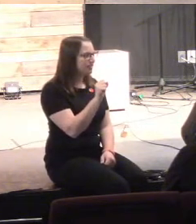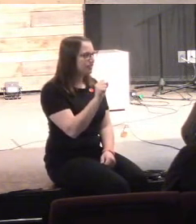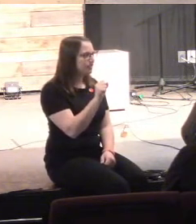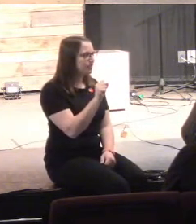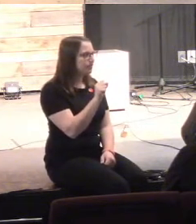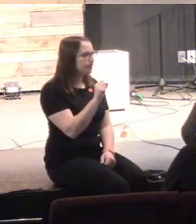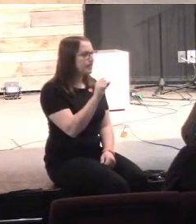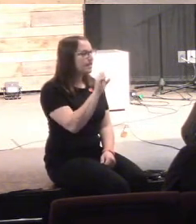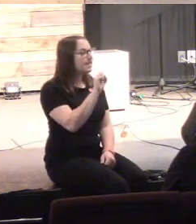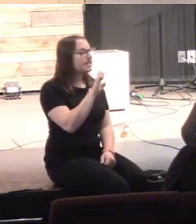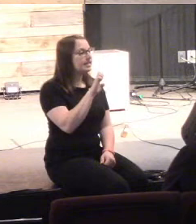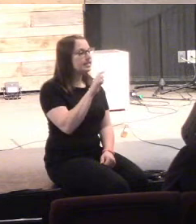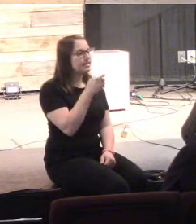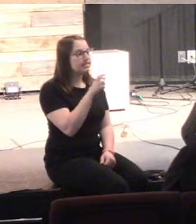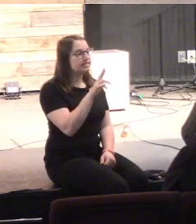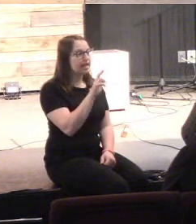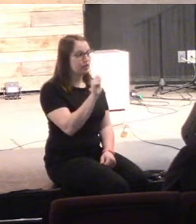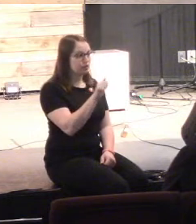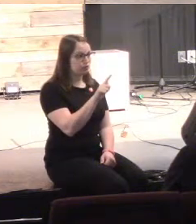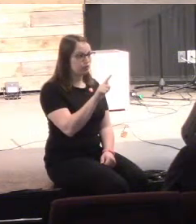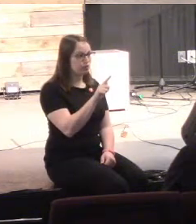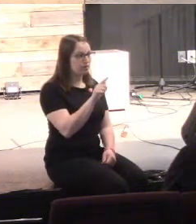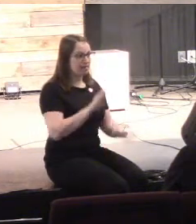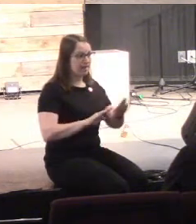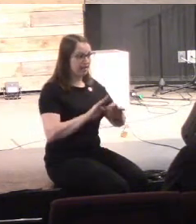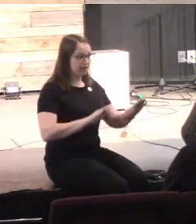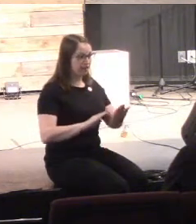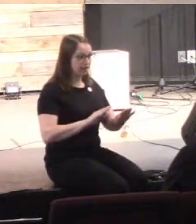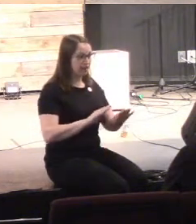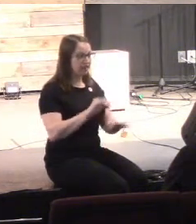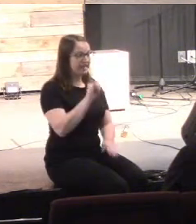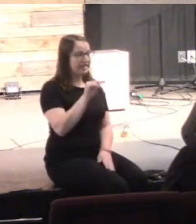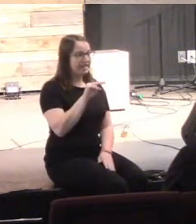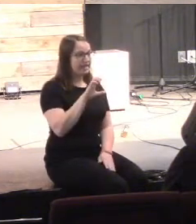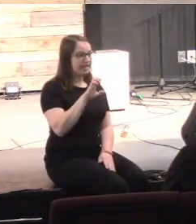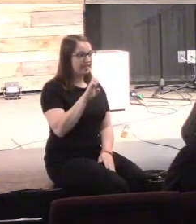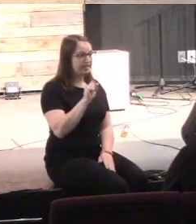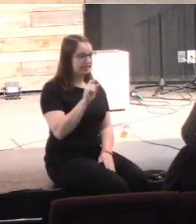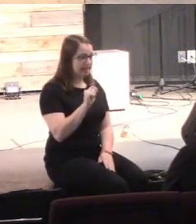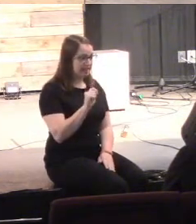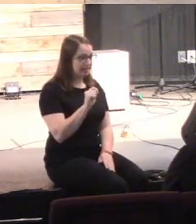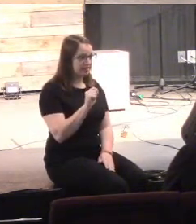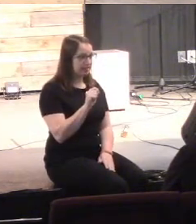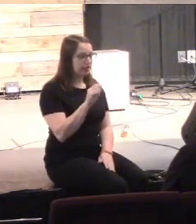sexual behavior, incest, homosexuality,